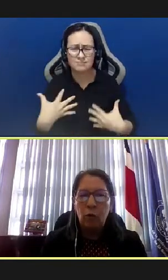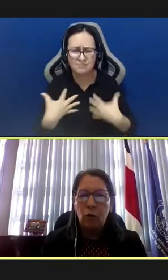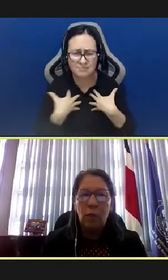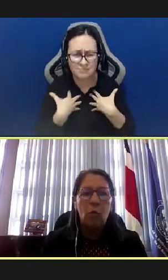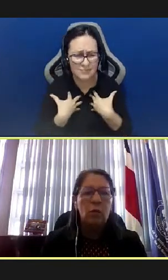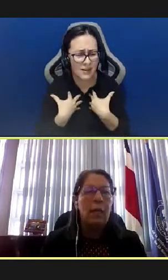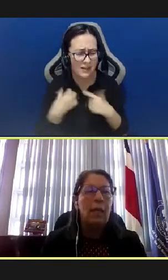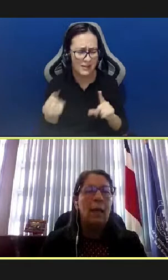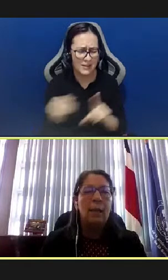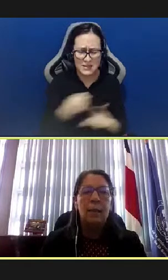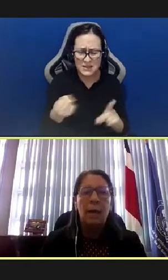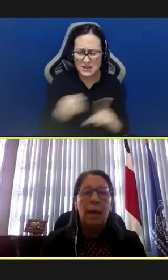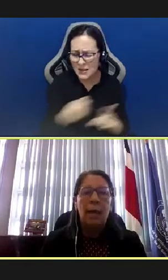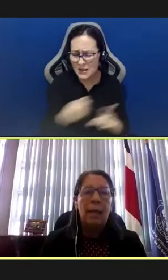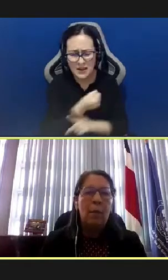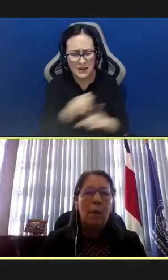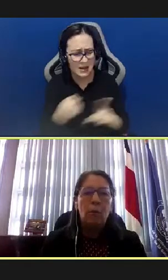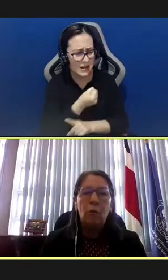with